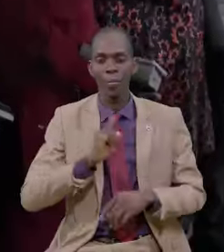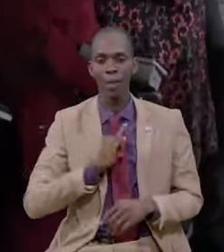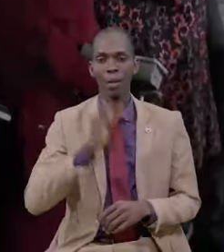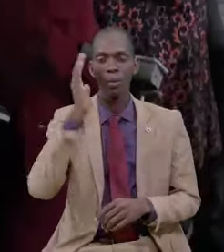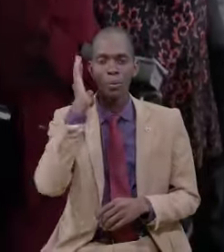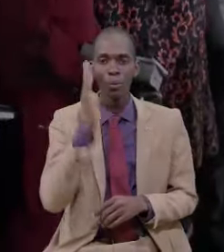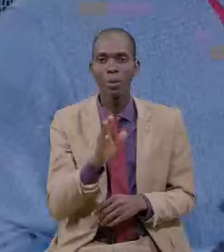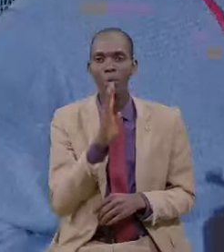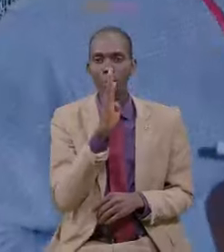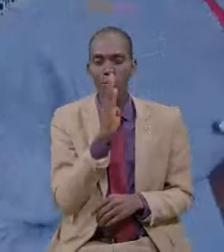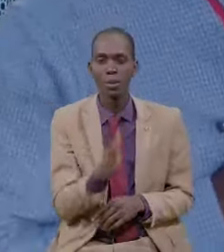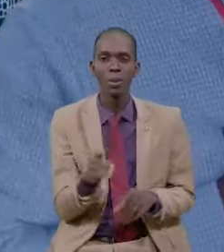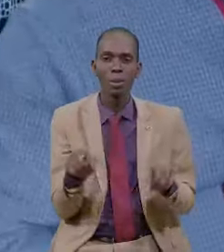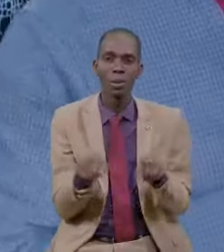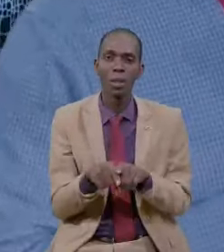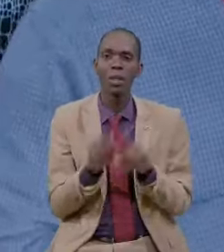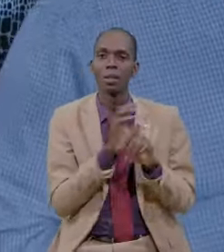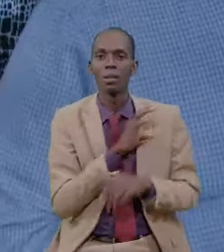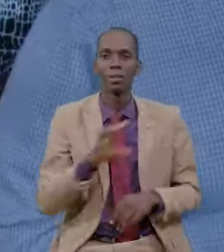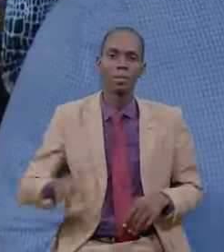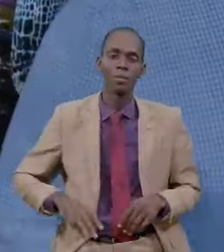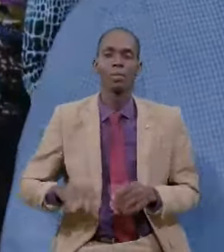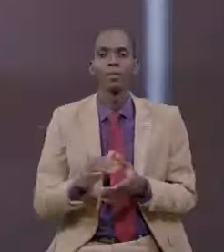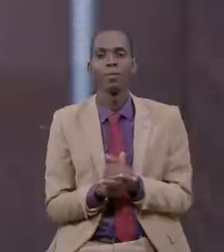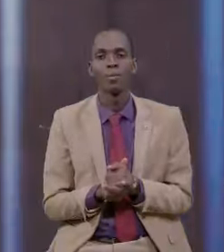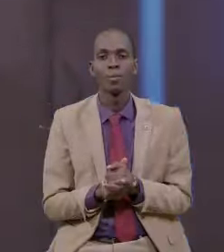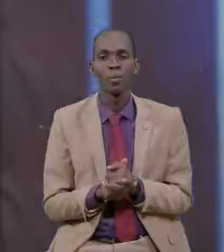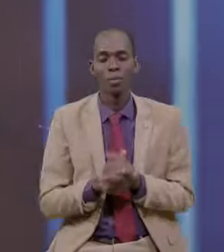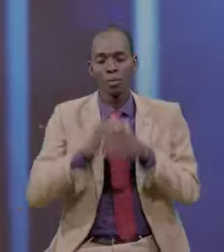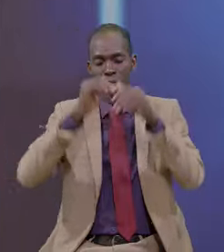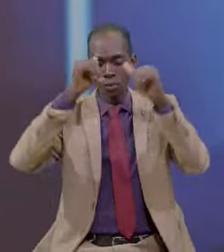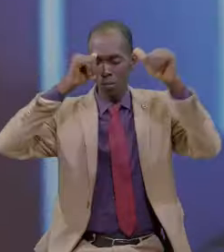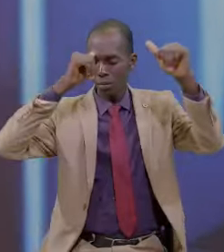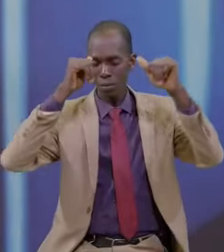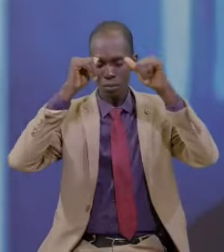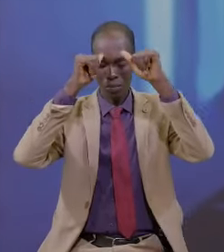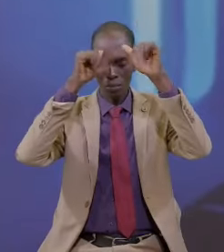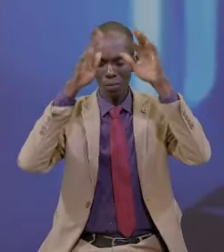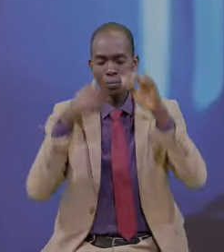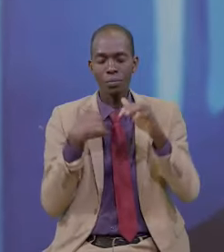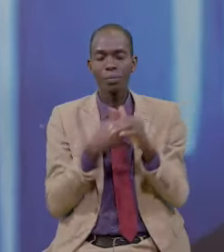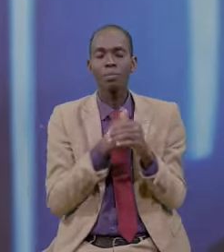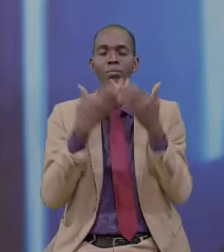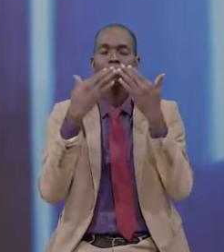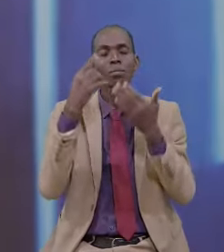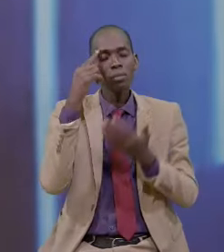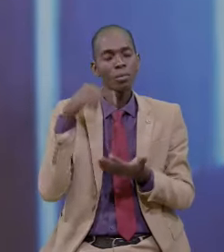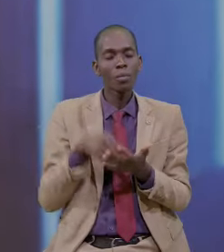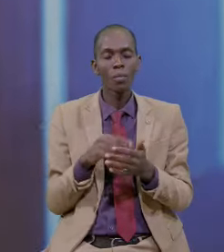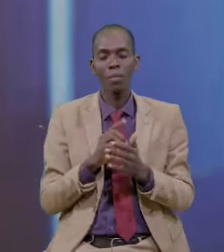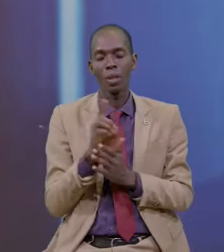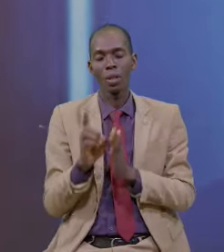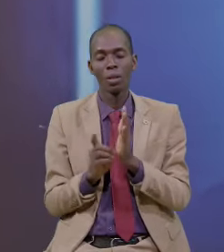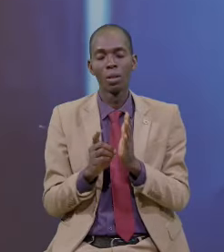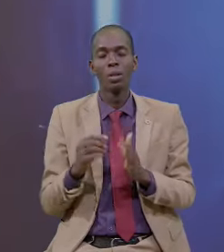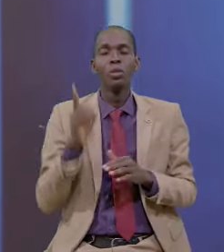like him. Father, we thank you at this hour. I didn't come here, you didn't send